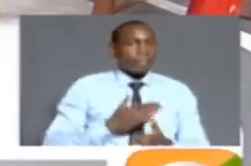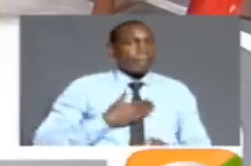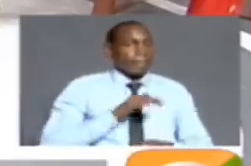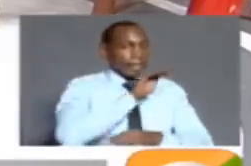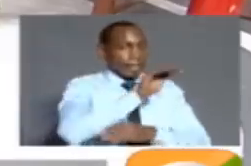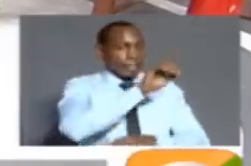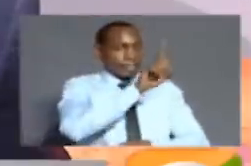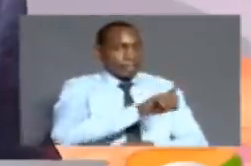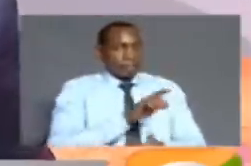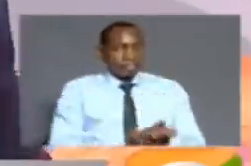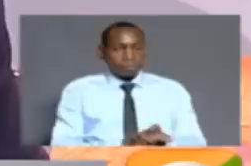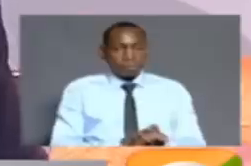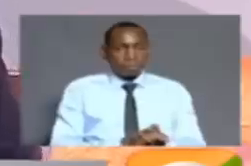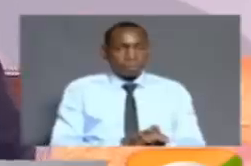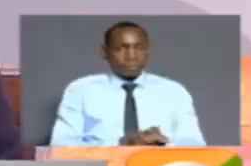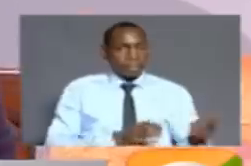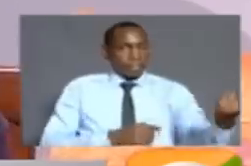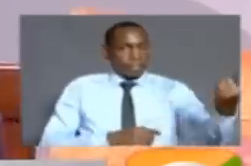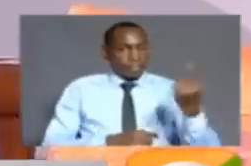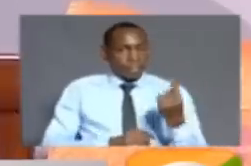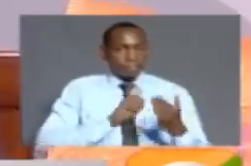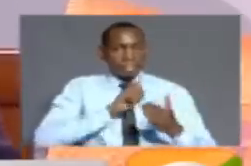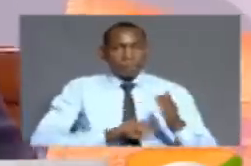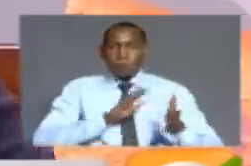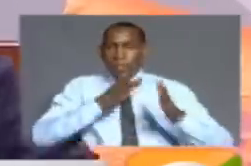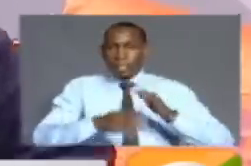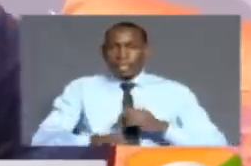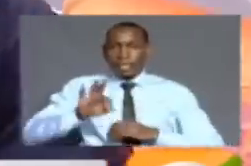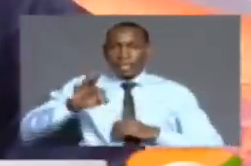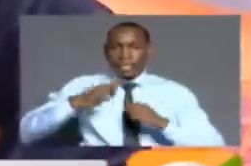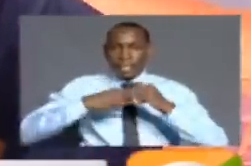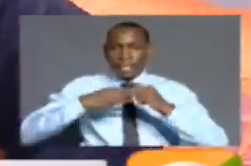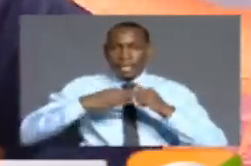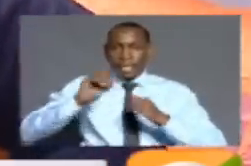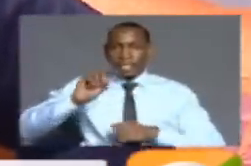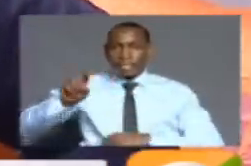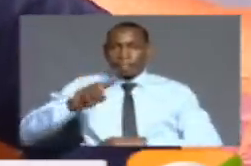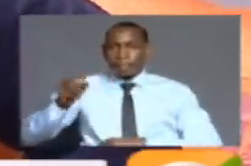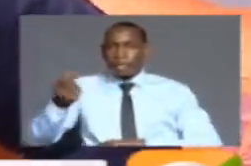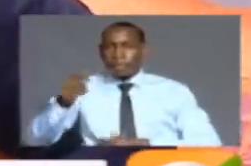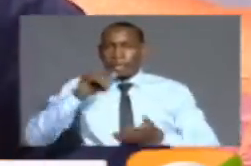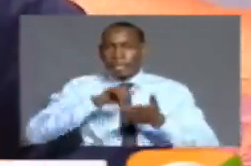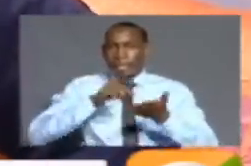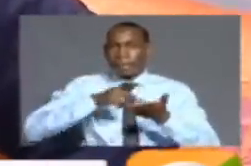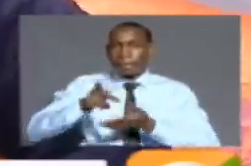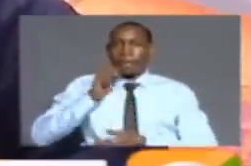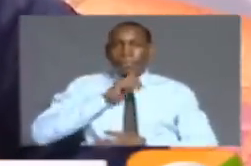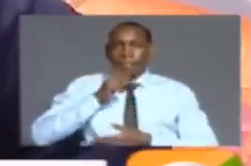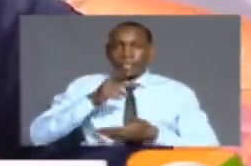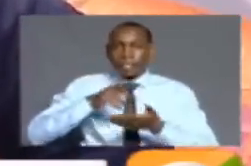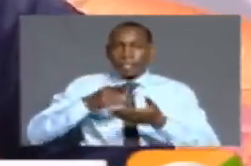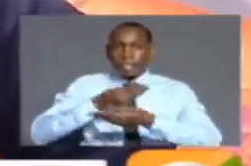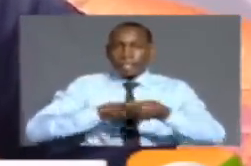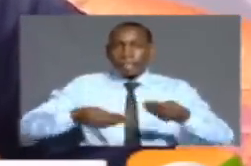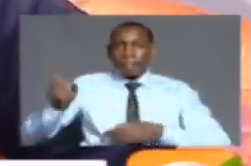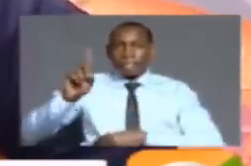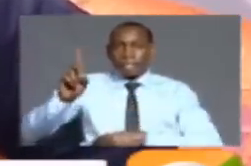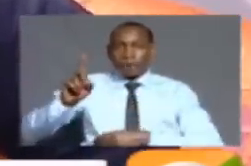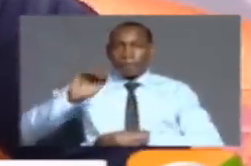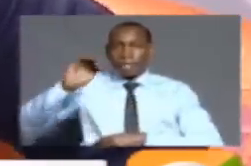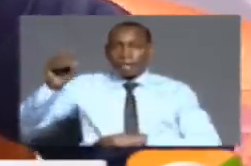question. You come out and say there was about 380 million shillings that was paid out to suppliers in Nairobi County.